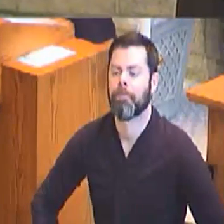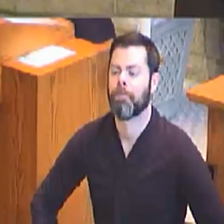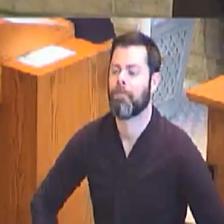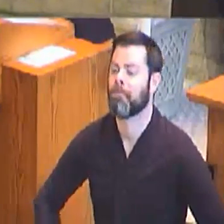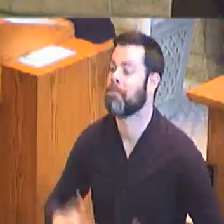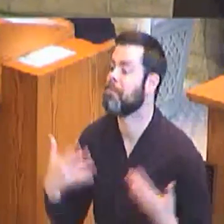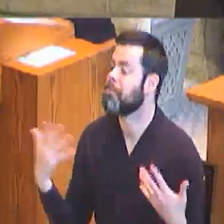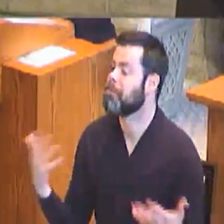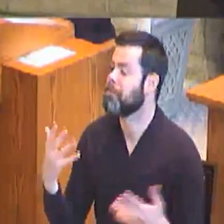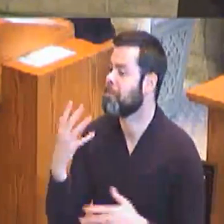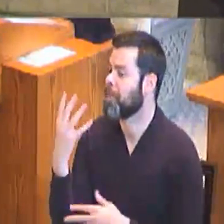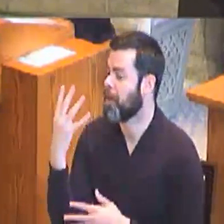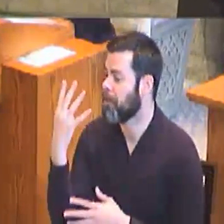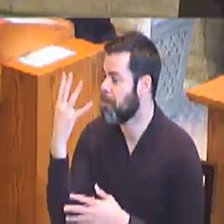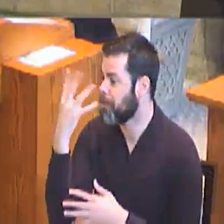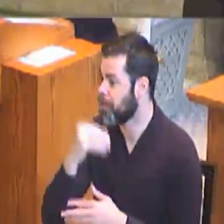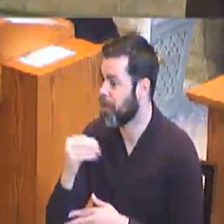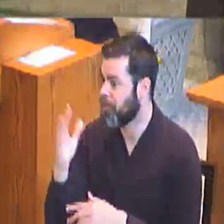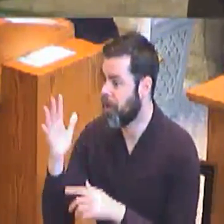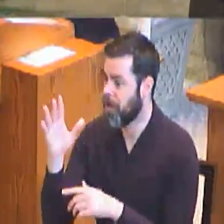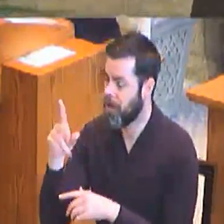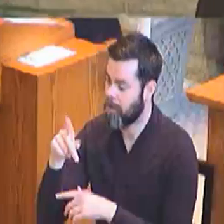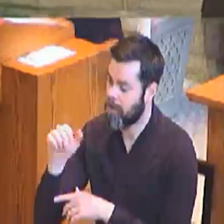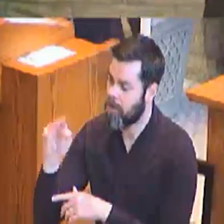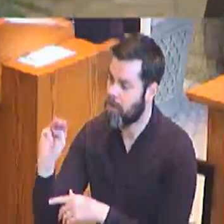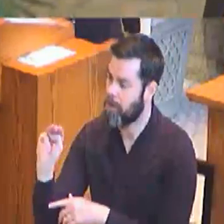about a beautiful Palm Sunday, huh?